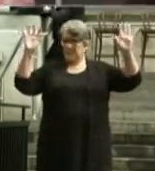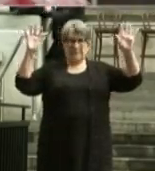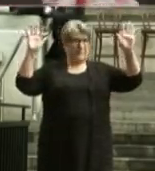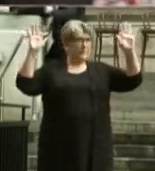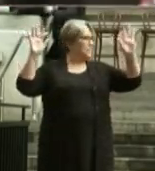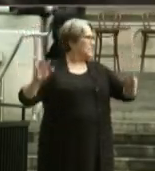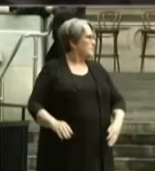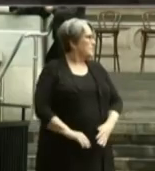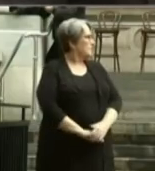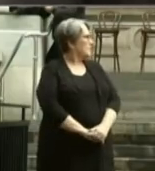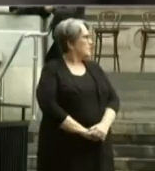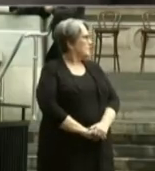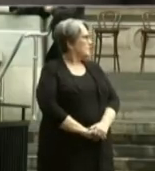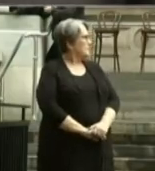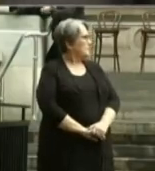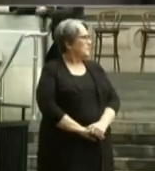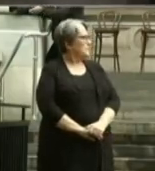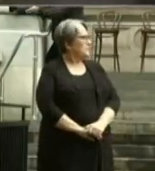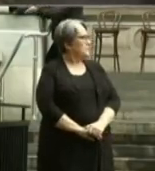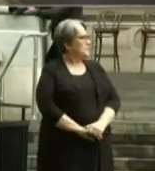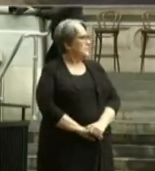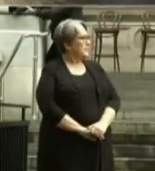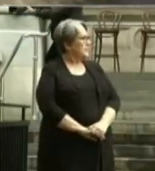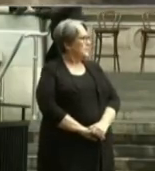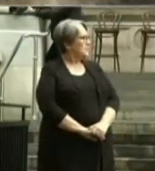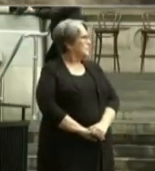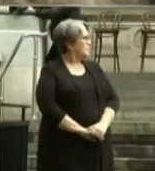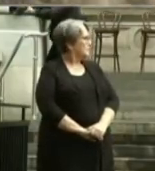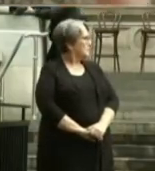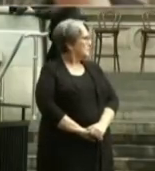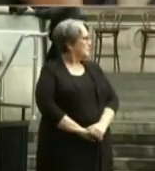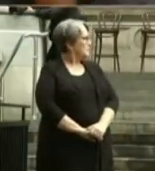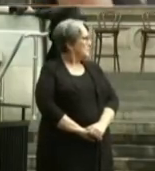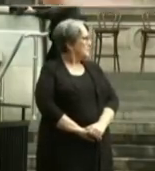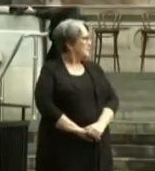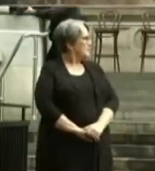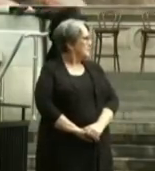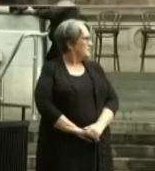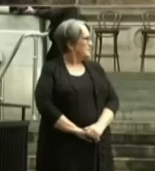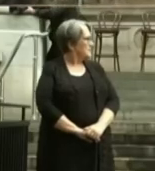Thank you.